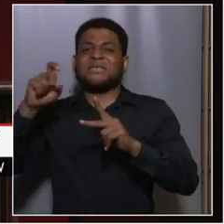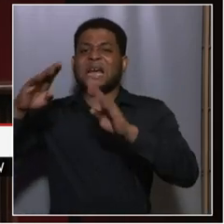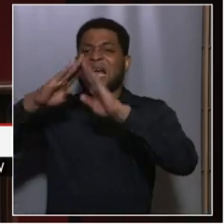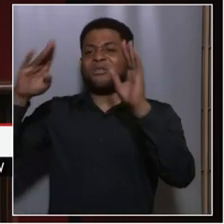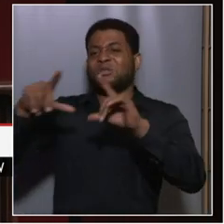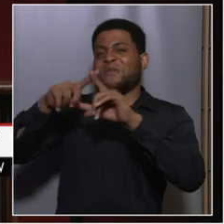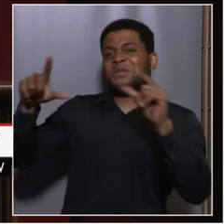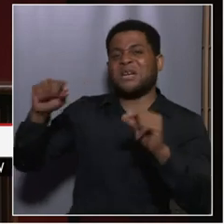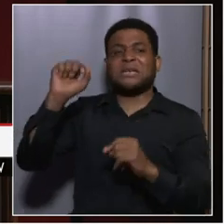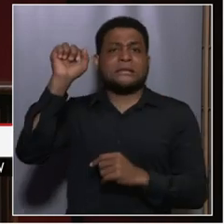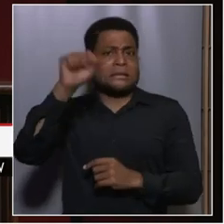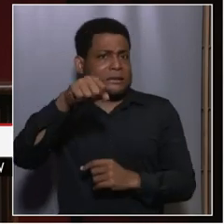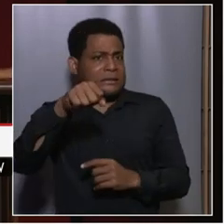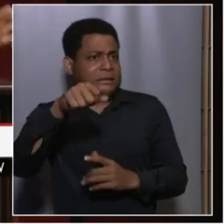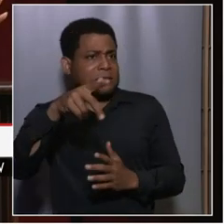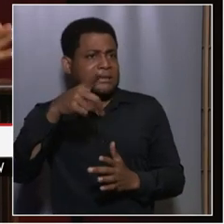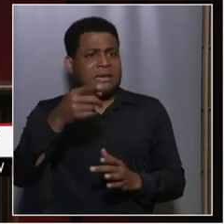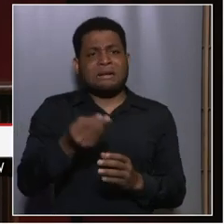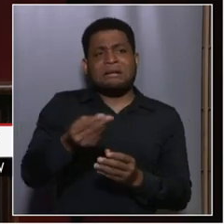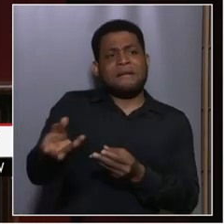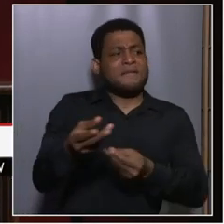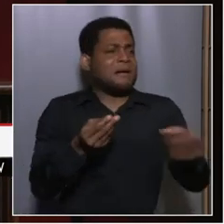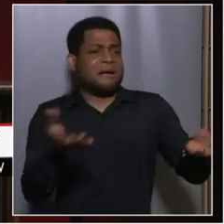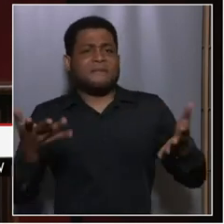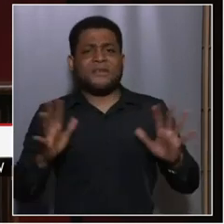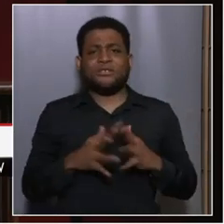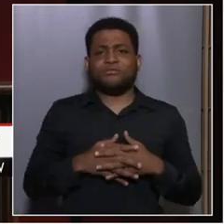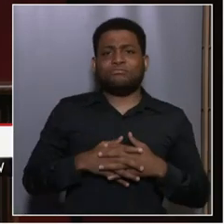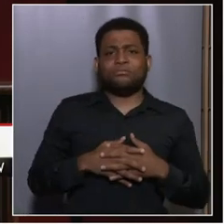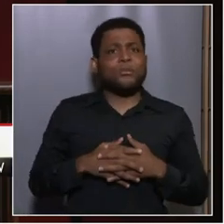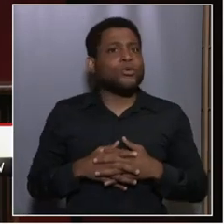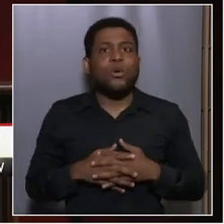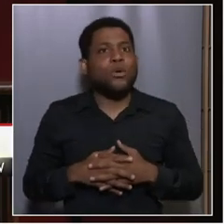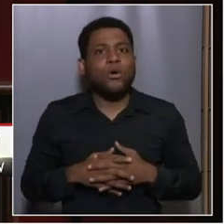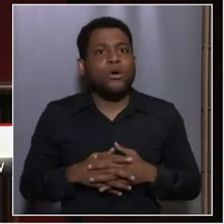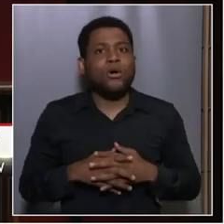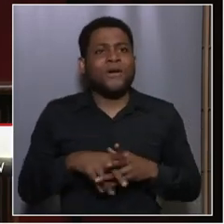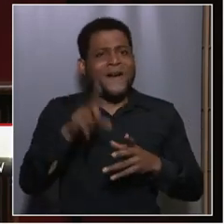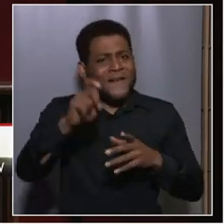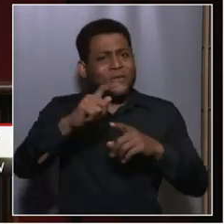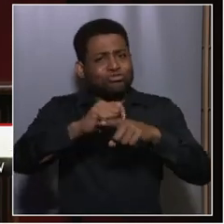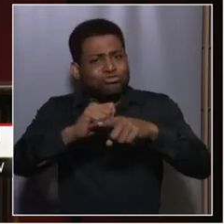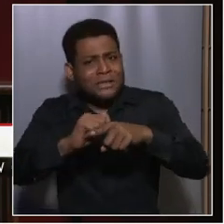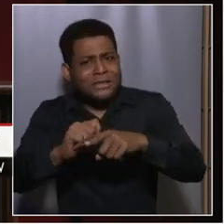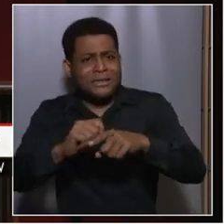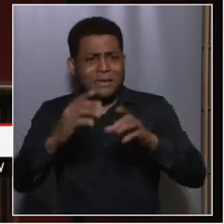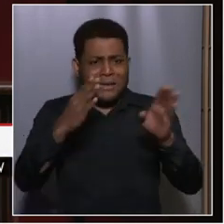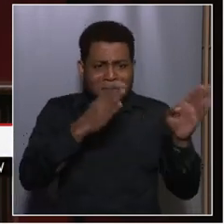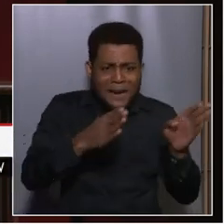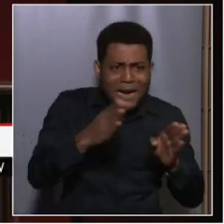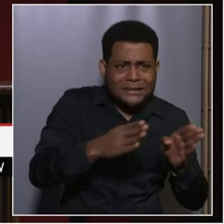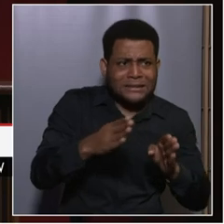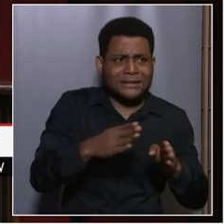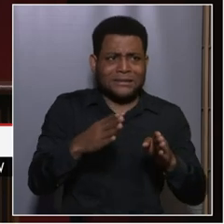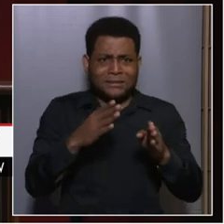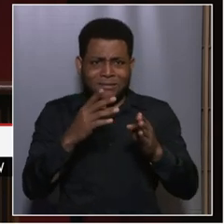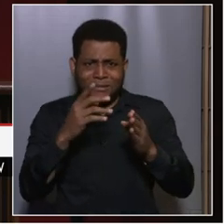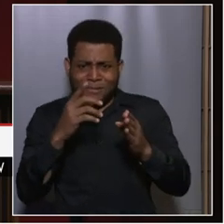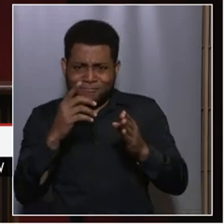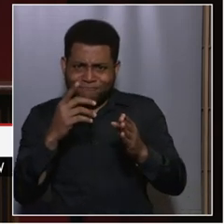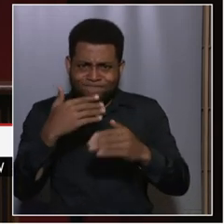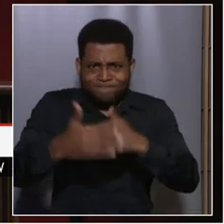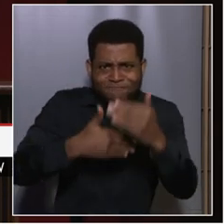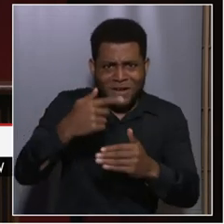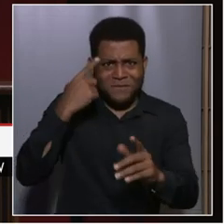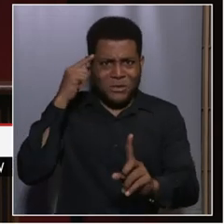too, okay? And so I'm working on all of that. We're working on creating more jobs. You've probably noticed